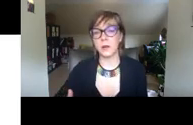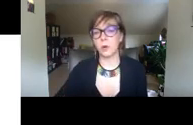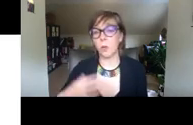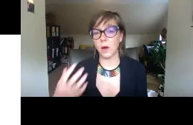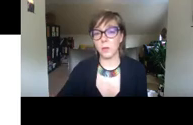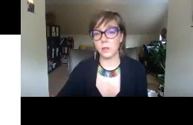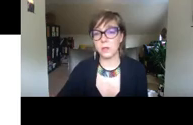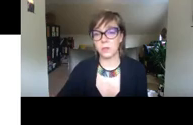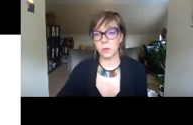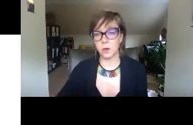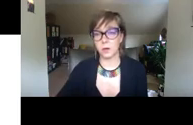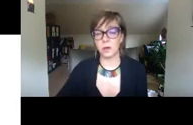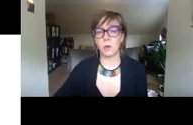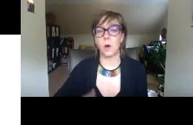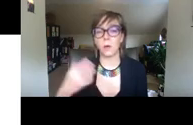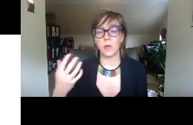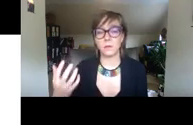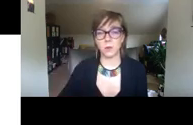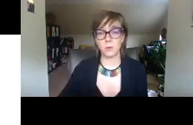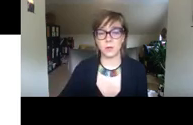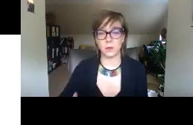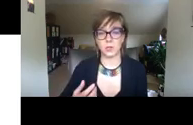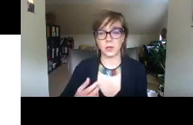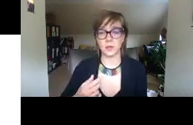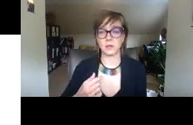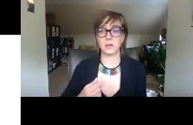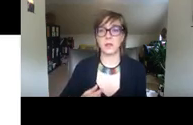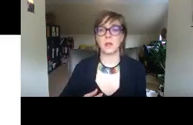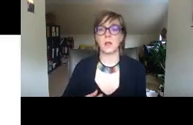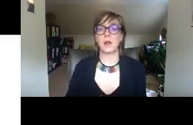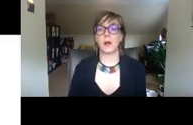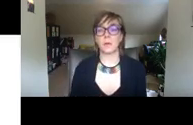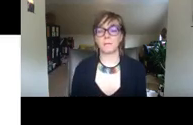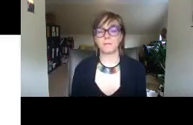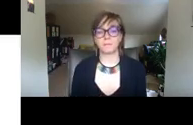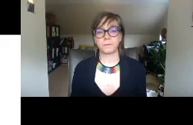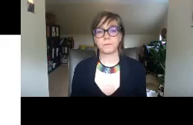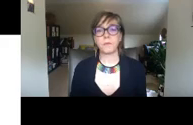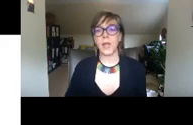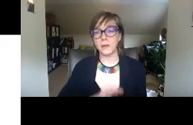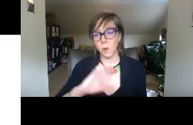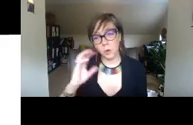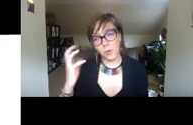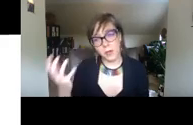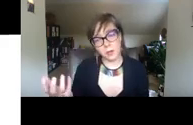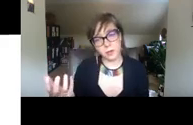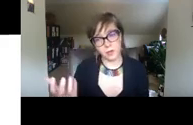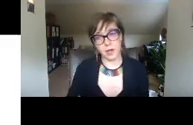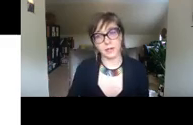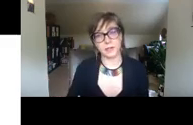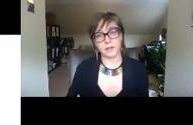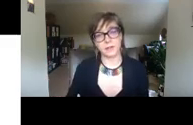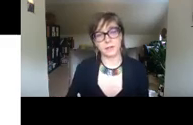we here? Why are we doing this work? Why are we involved with language access? And why are we here